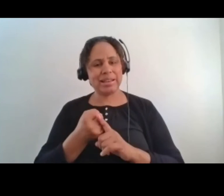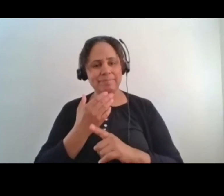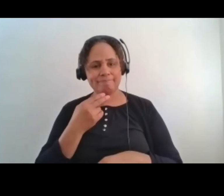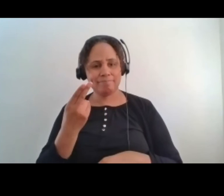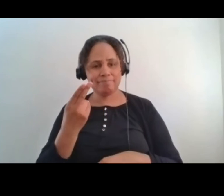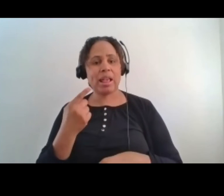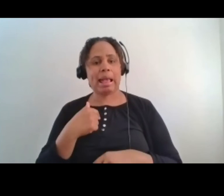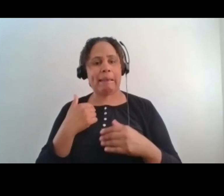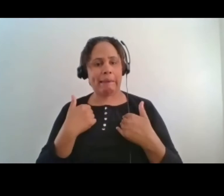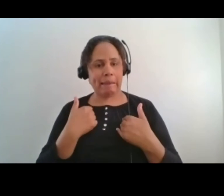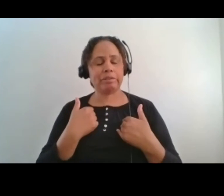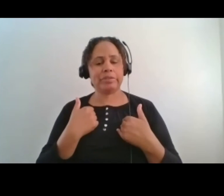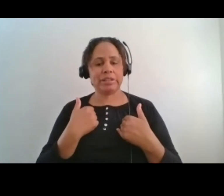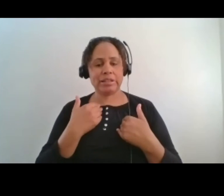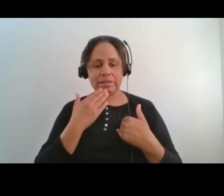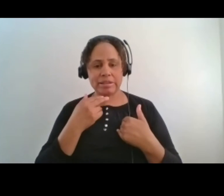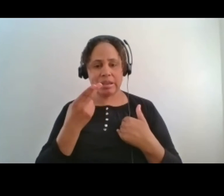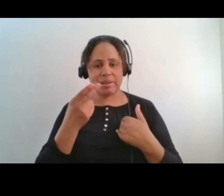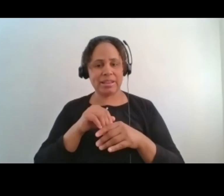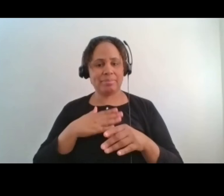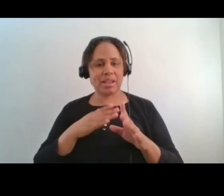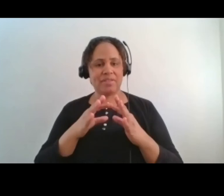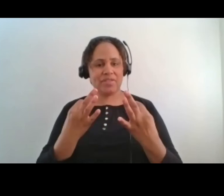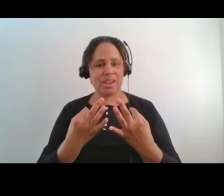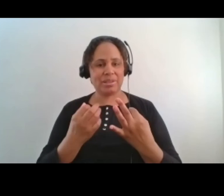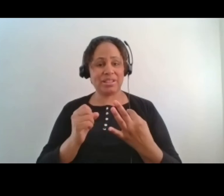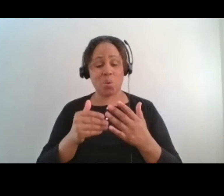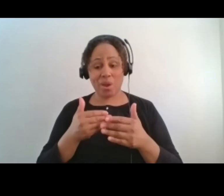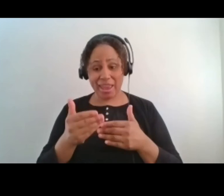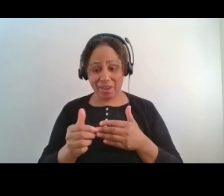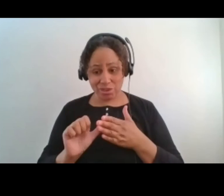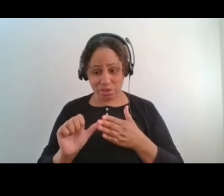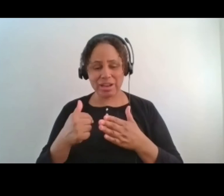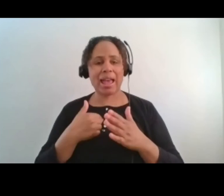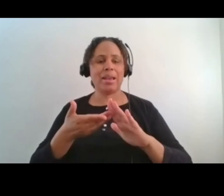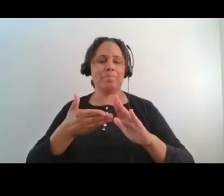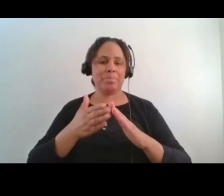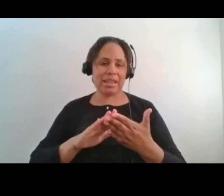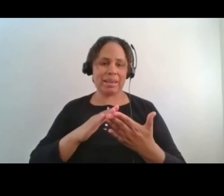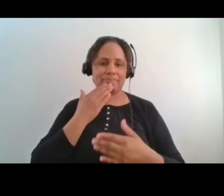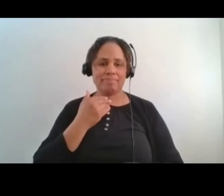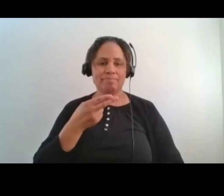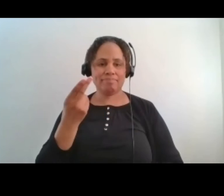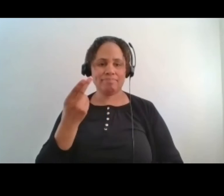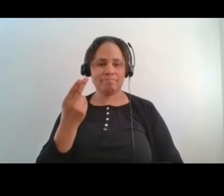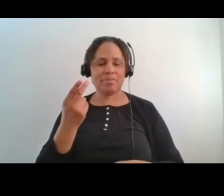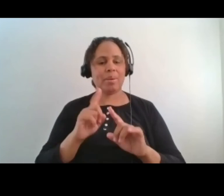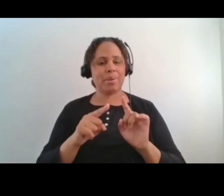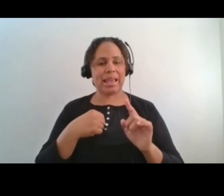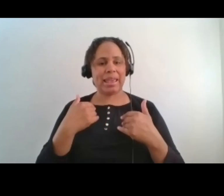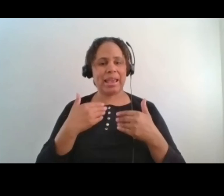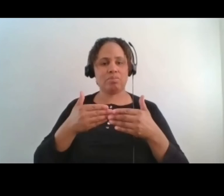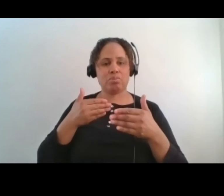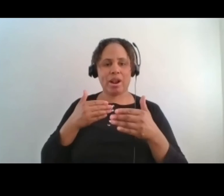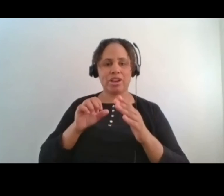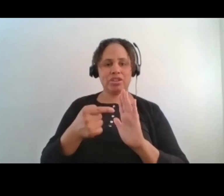so I became a diabetic afterwards. But I had prior symptoms before,